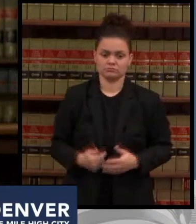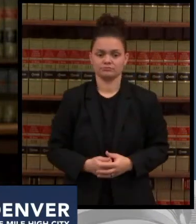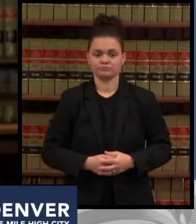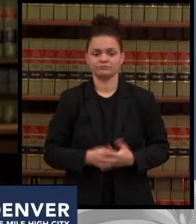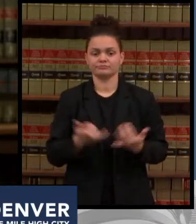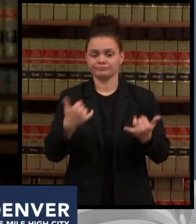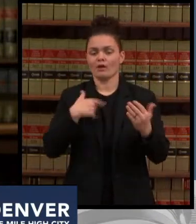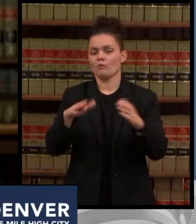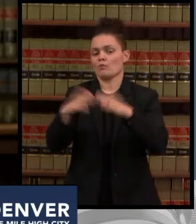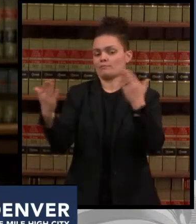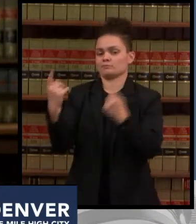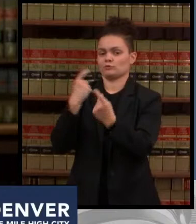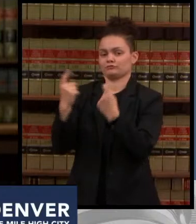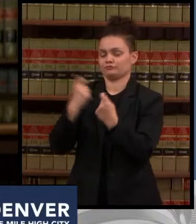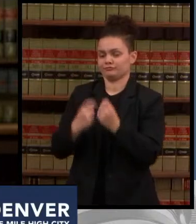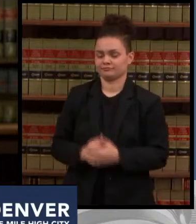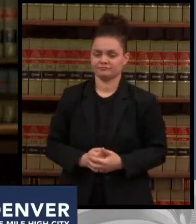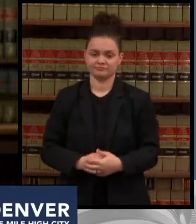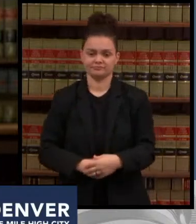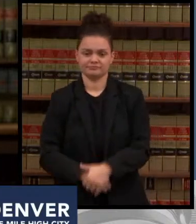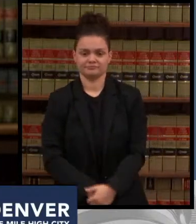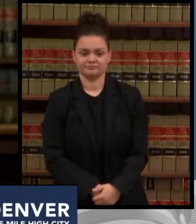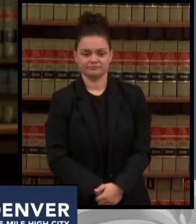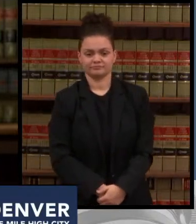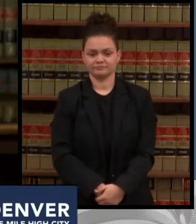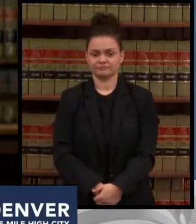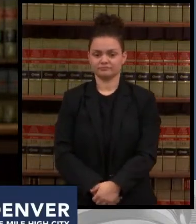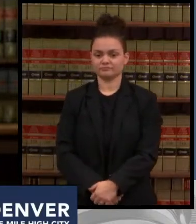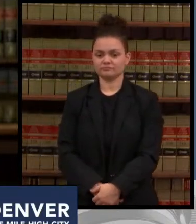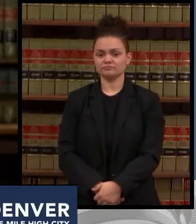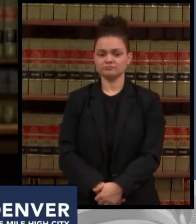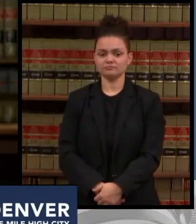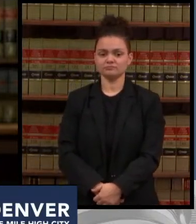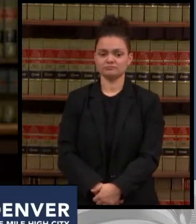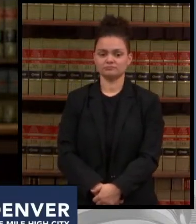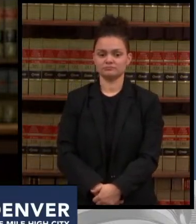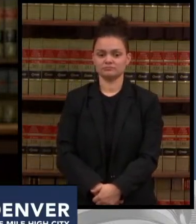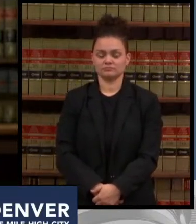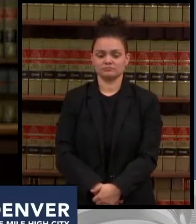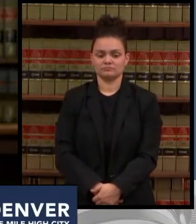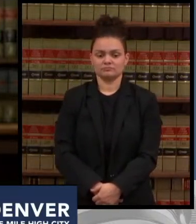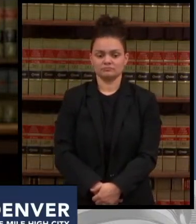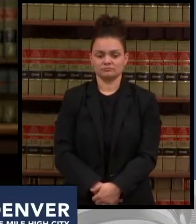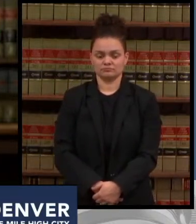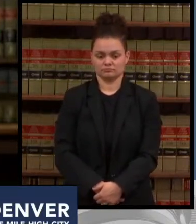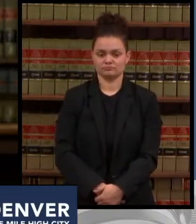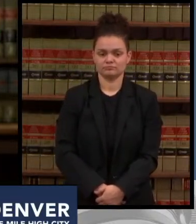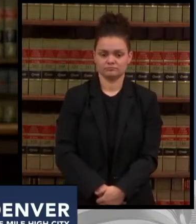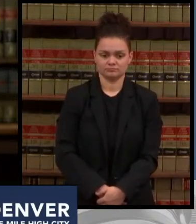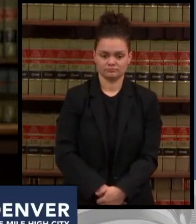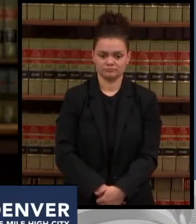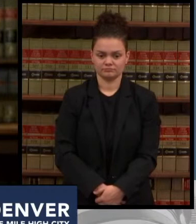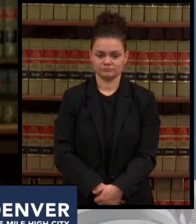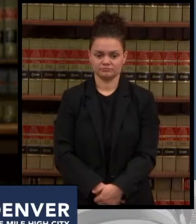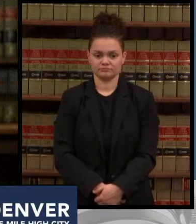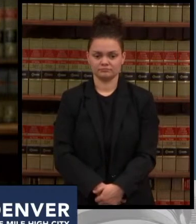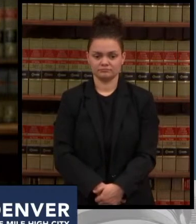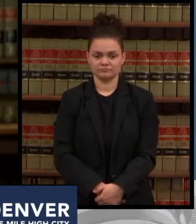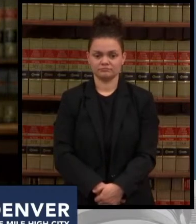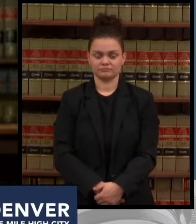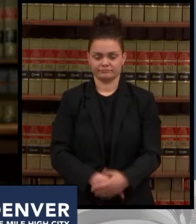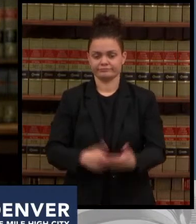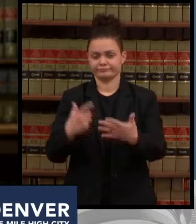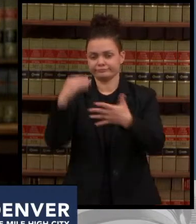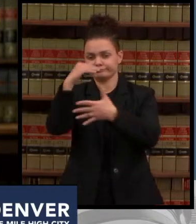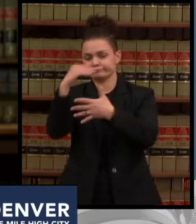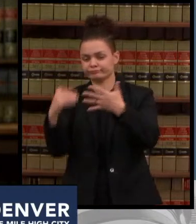Q&A. Alrighty, I'm going to go in order of those that I checked in. Please remember to unmute yourselves, and we would ask that you please stay on the